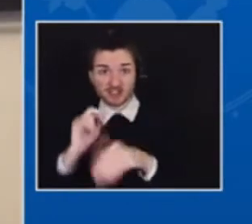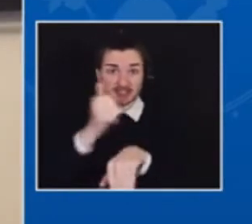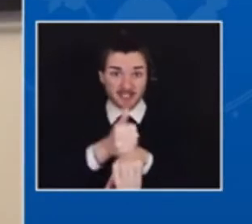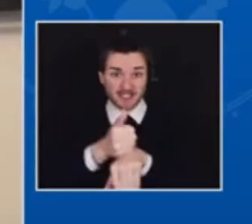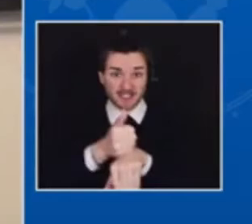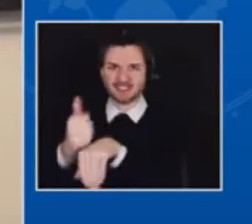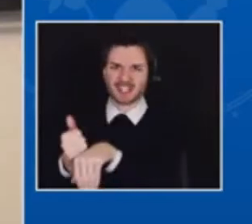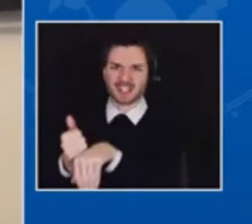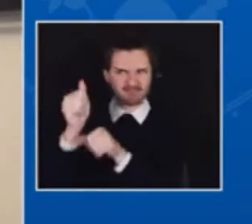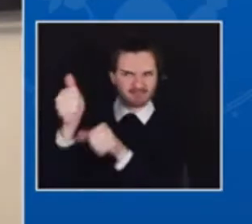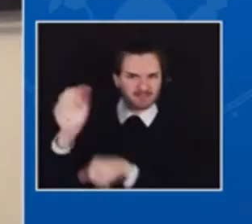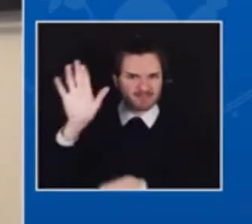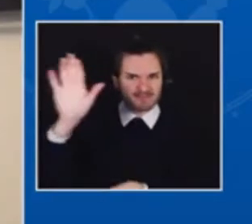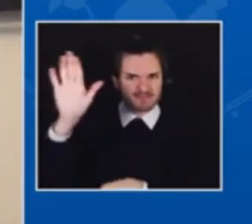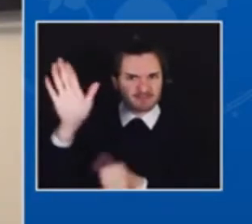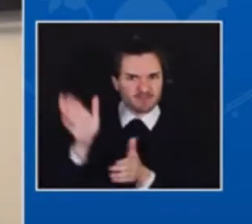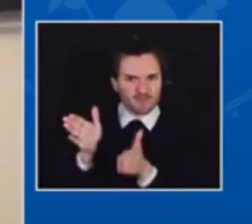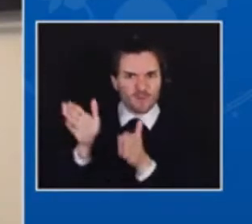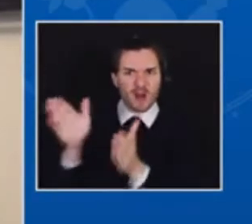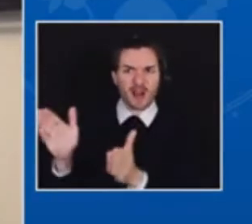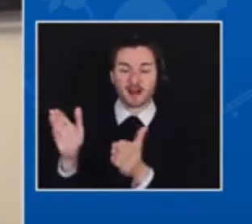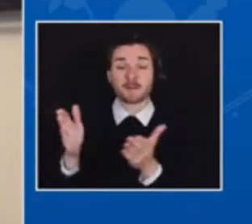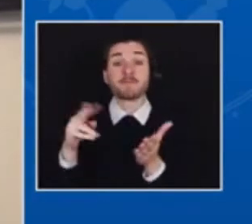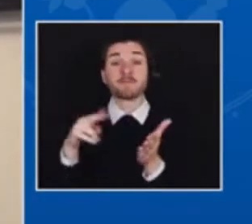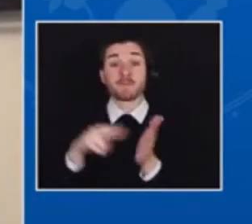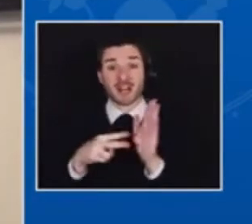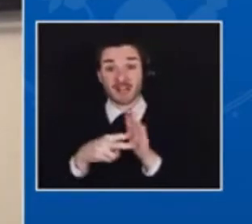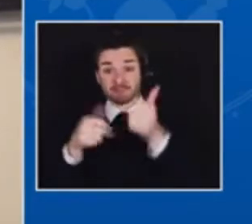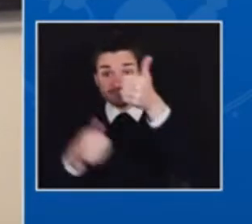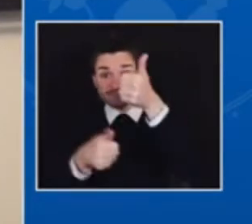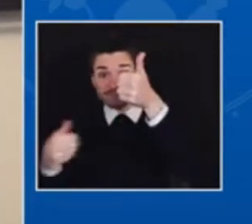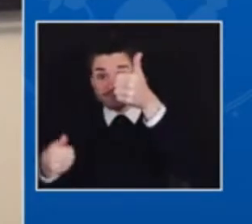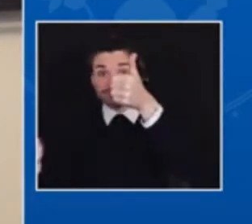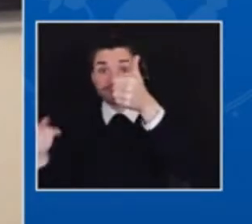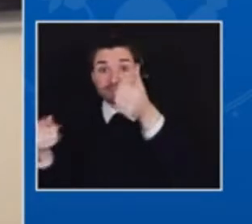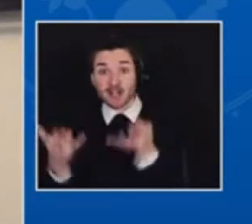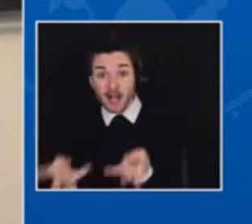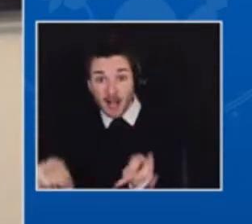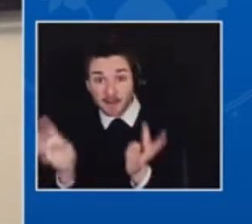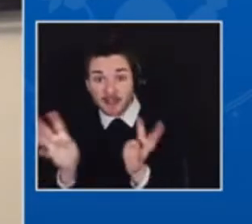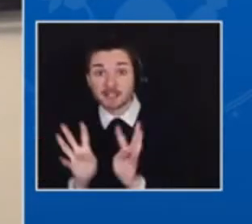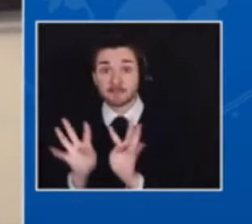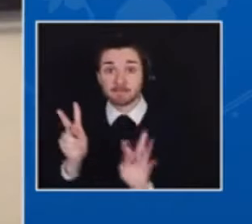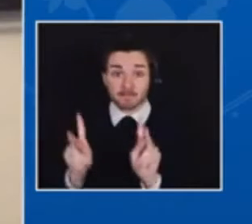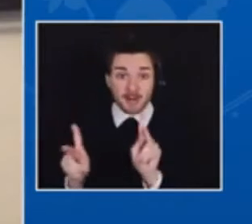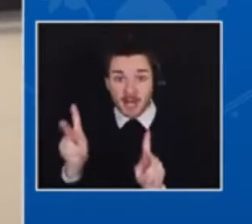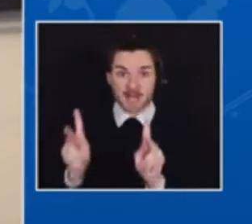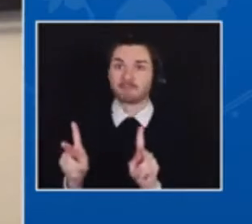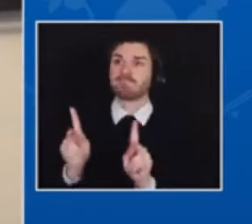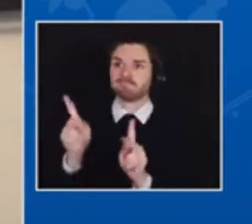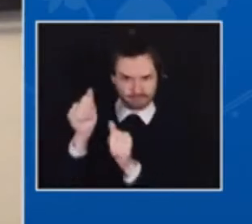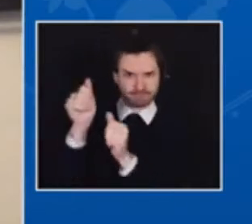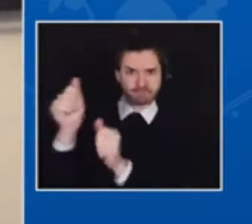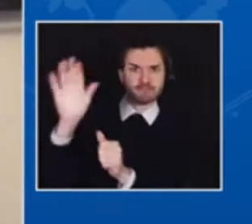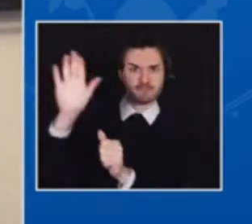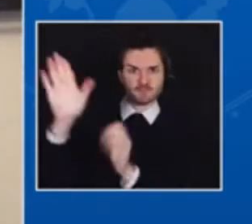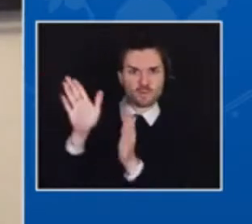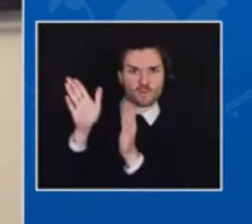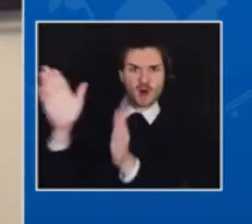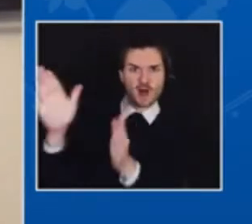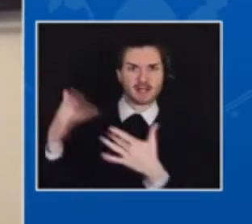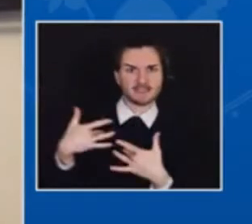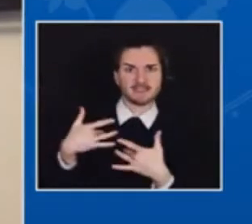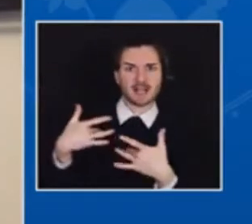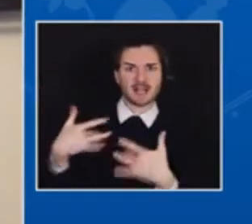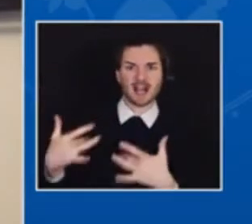cabinet and named to his team are there to implement uh his agenda so I would certainly Point people to words he said uh and his own background